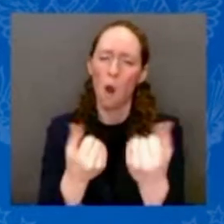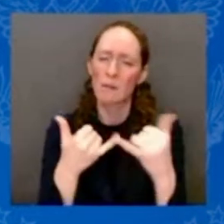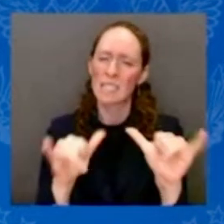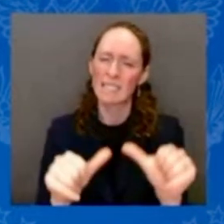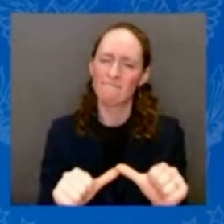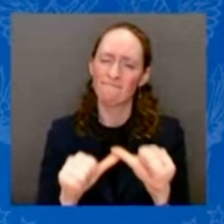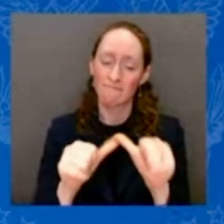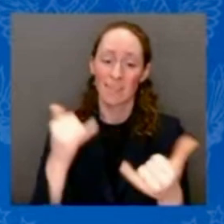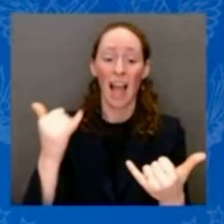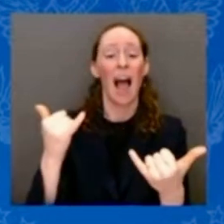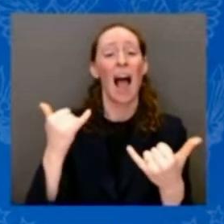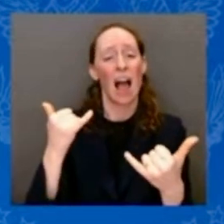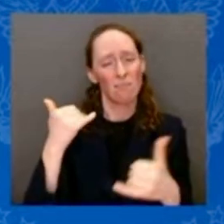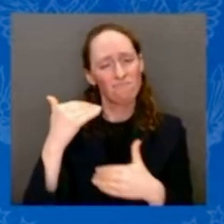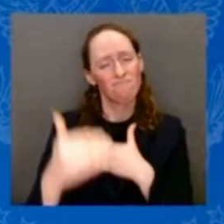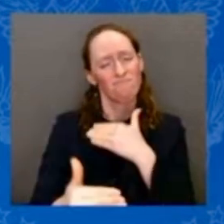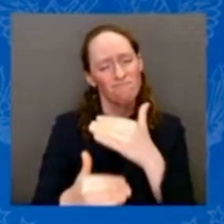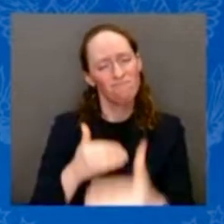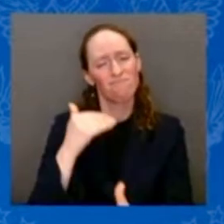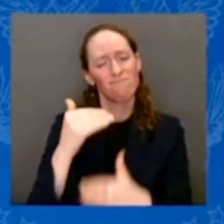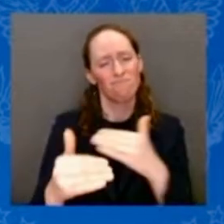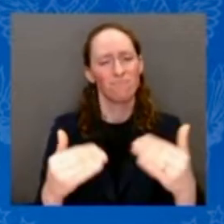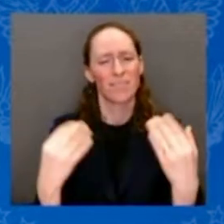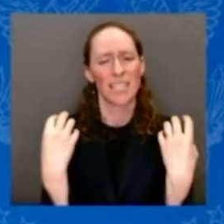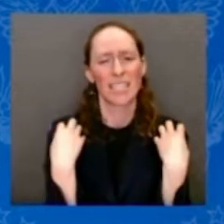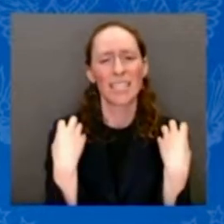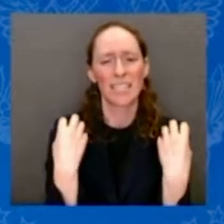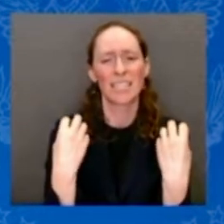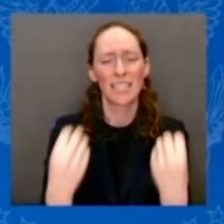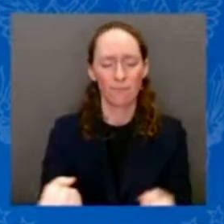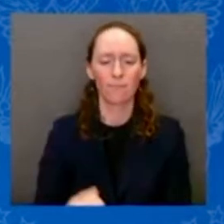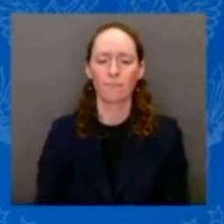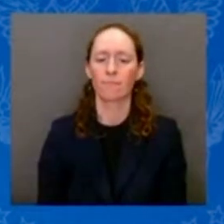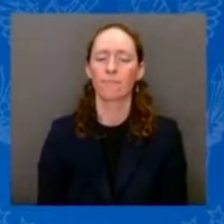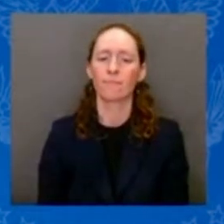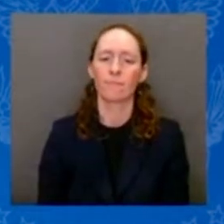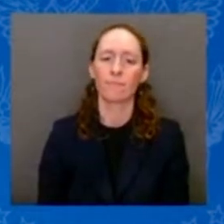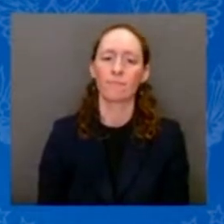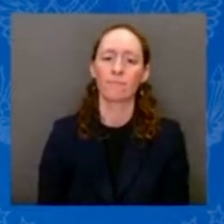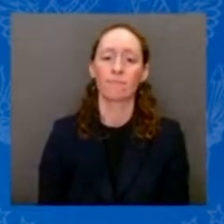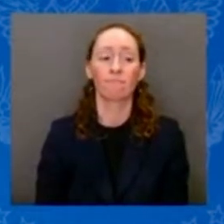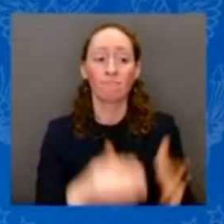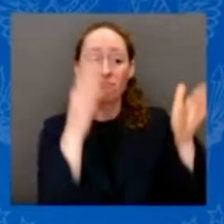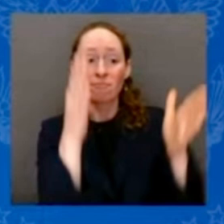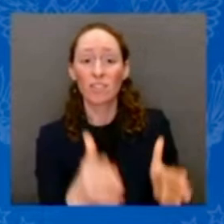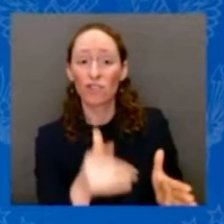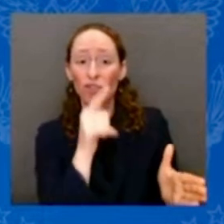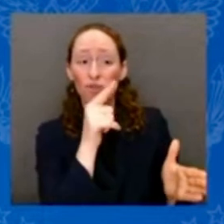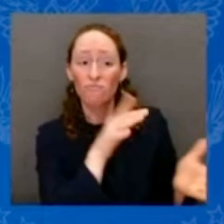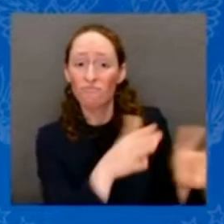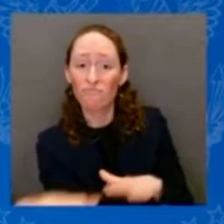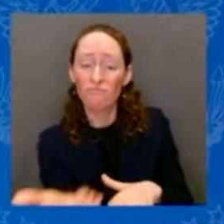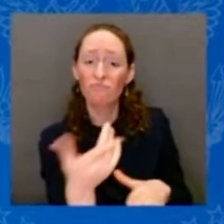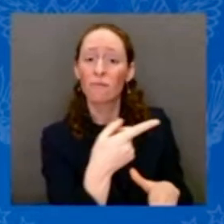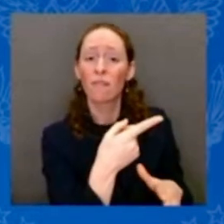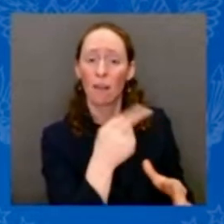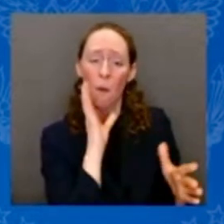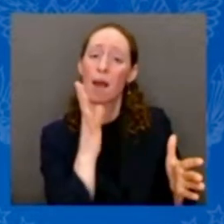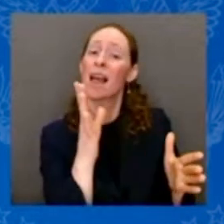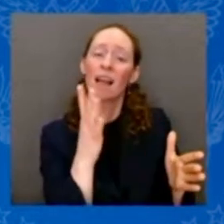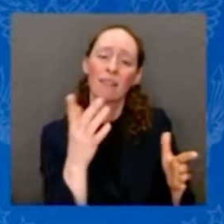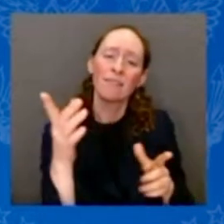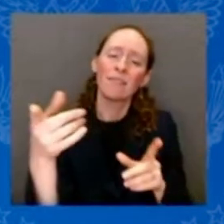you forward. It takes time. I tell everyone, at least it did with me, it takes time.